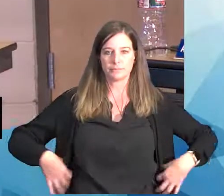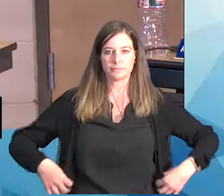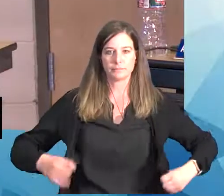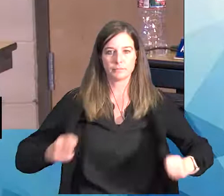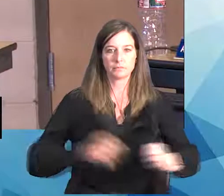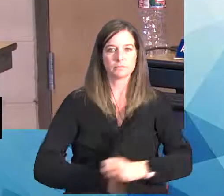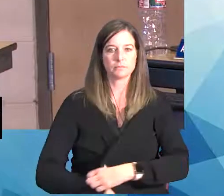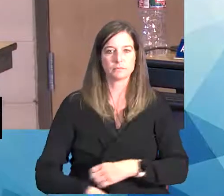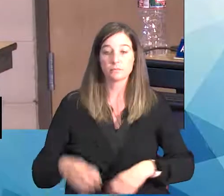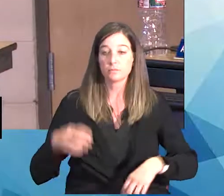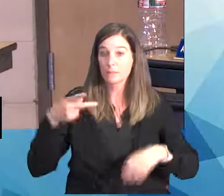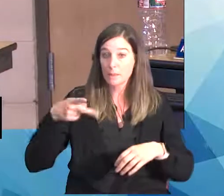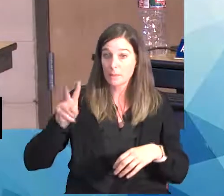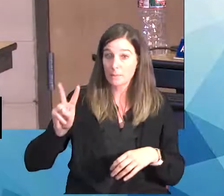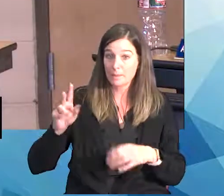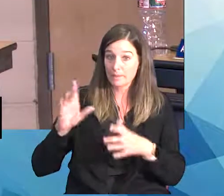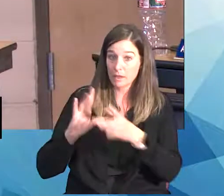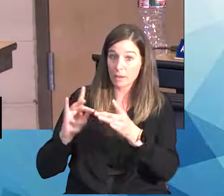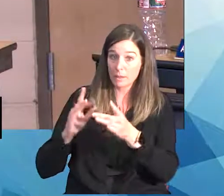PV?